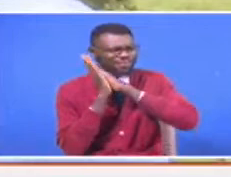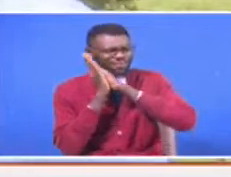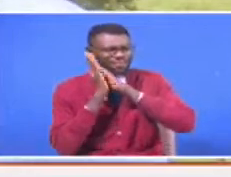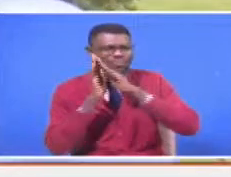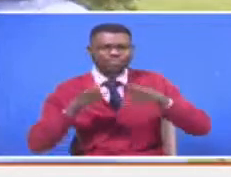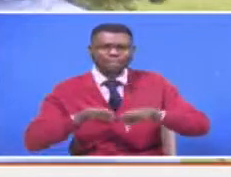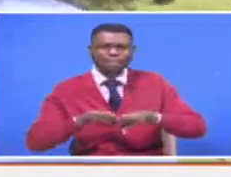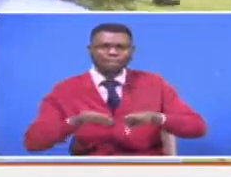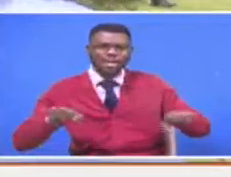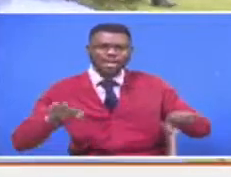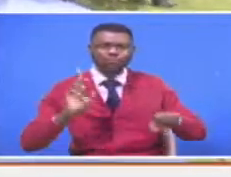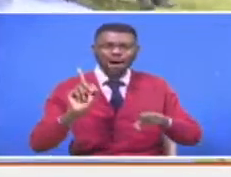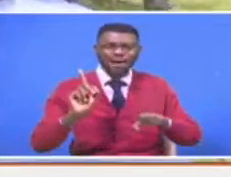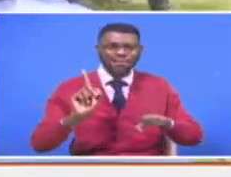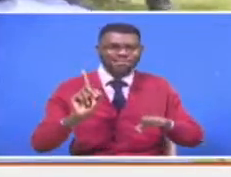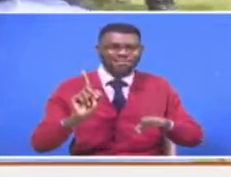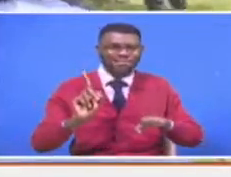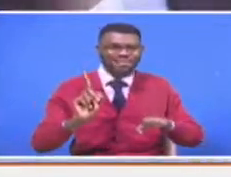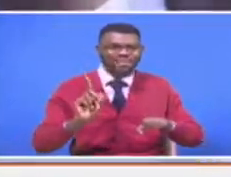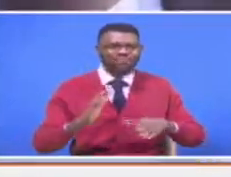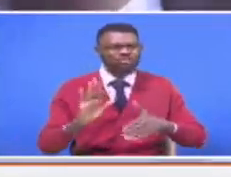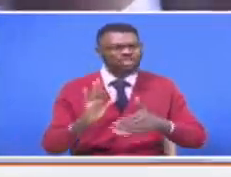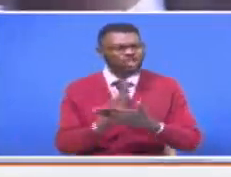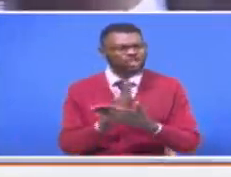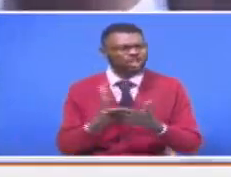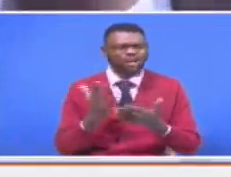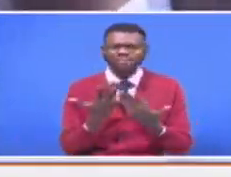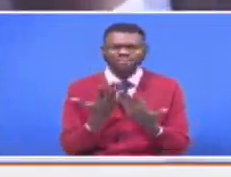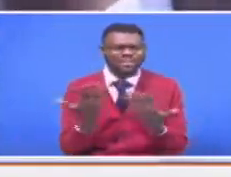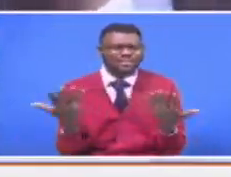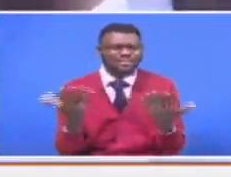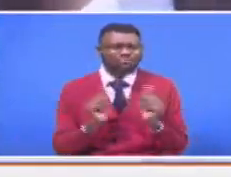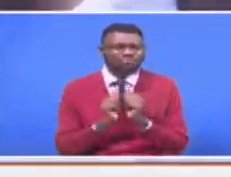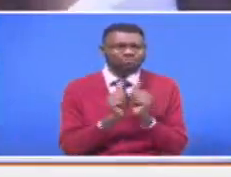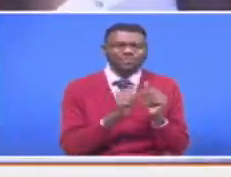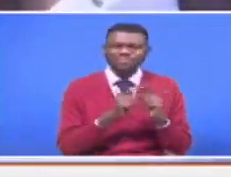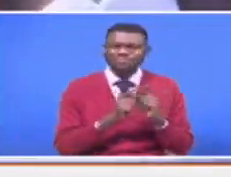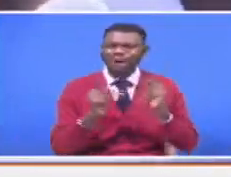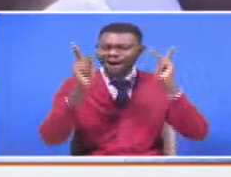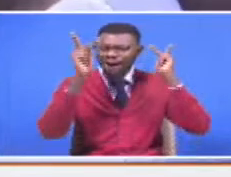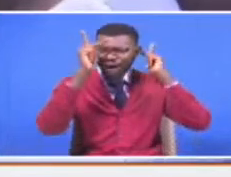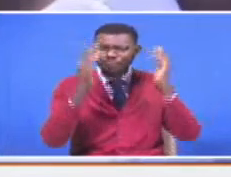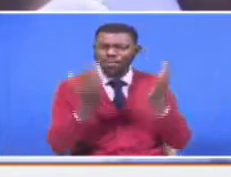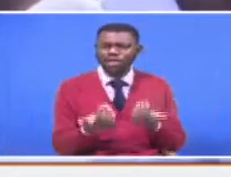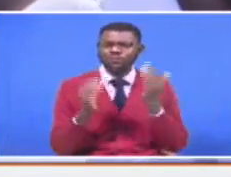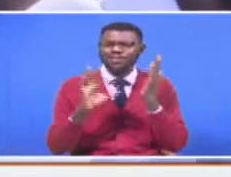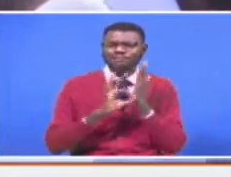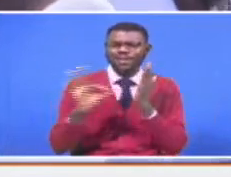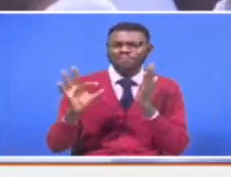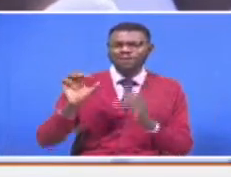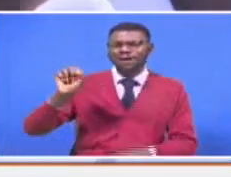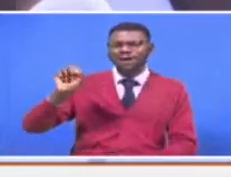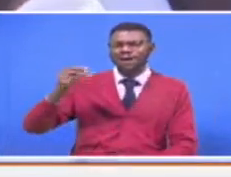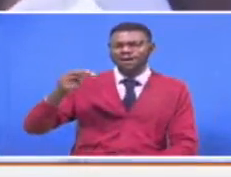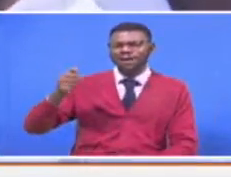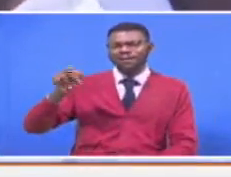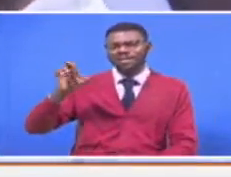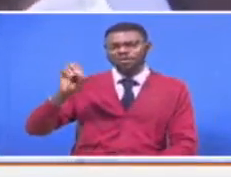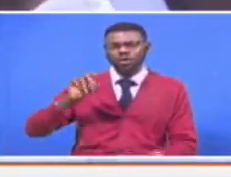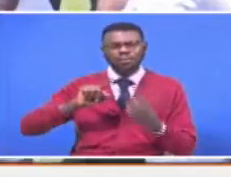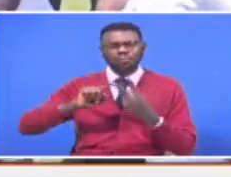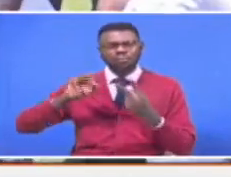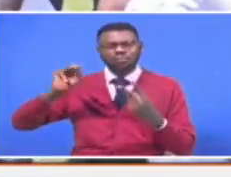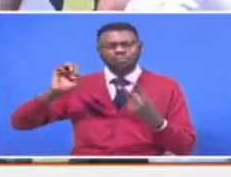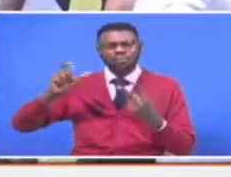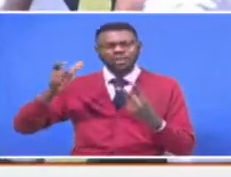moja, kila kitu tulikuwa tuna share. The famous Kakamega twins Sharon and Melon had been separated at birth in a